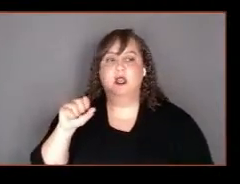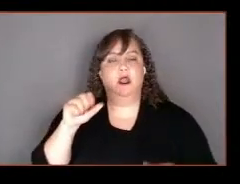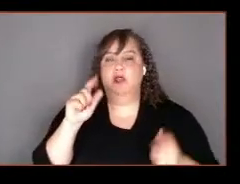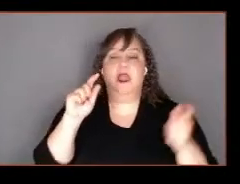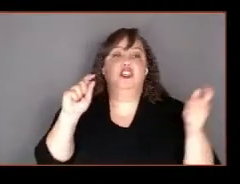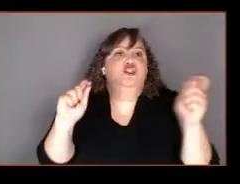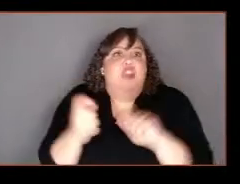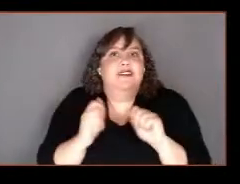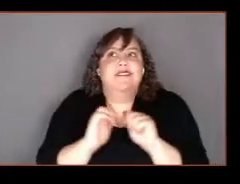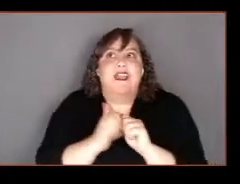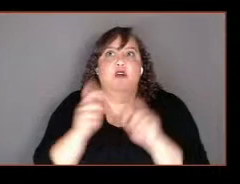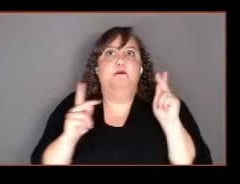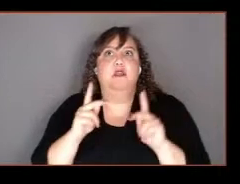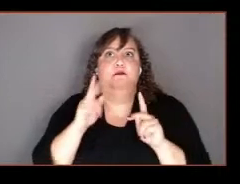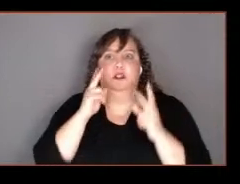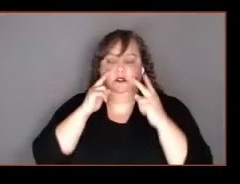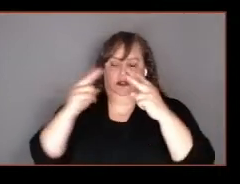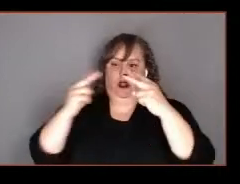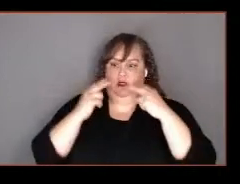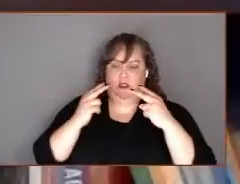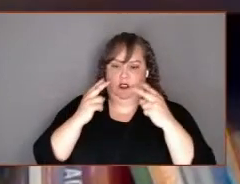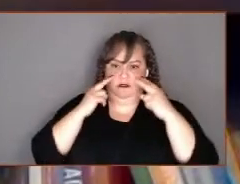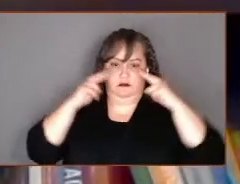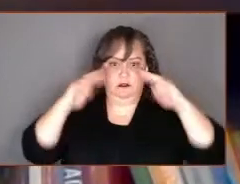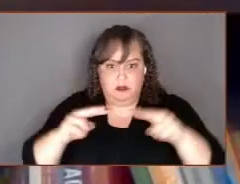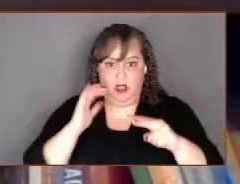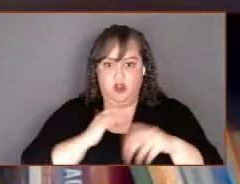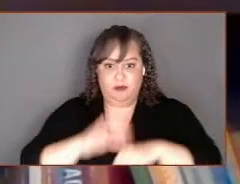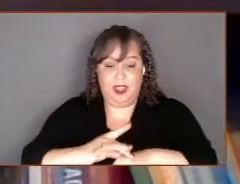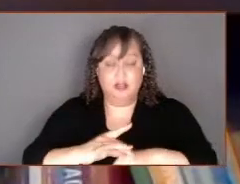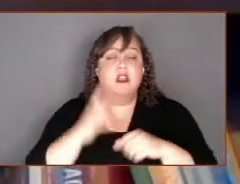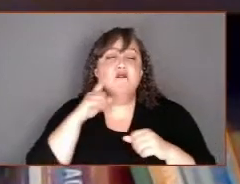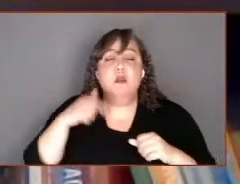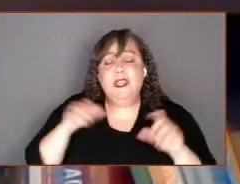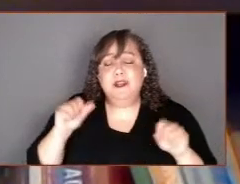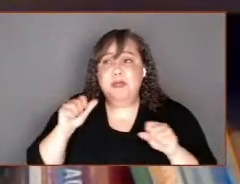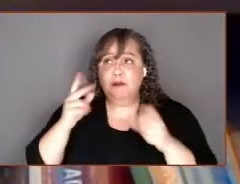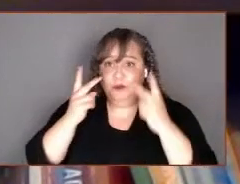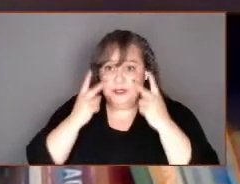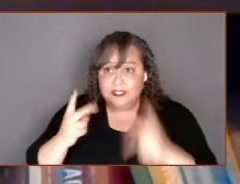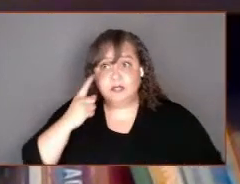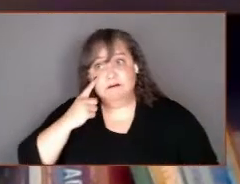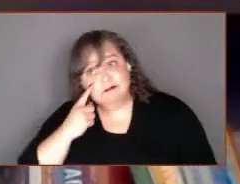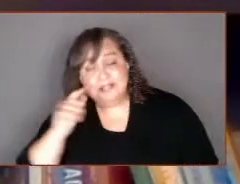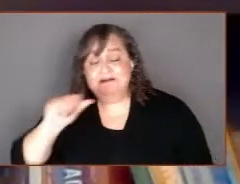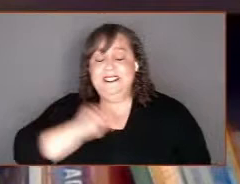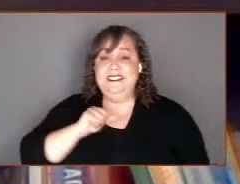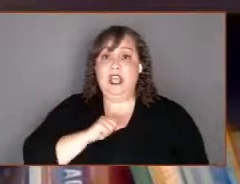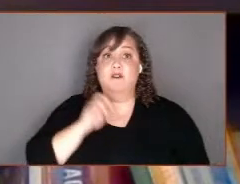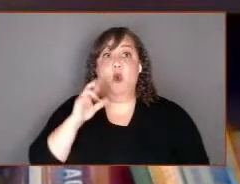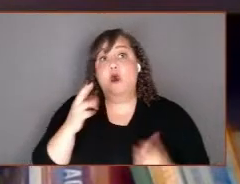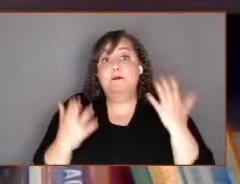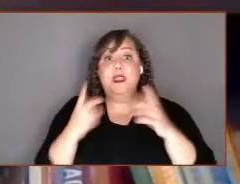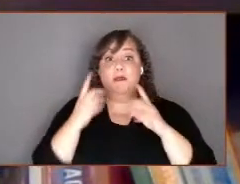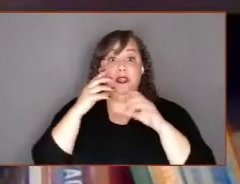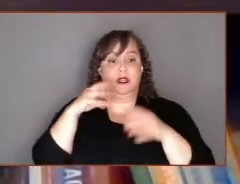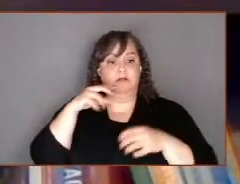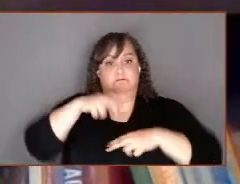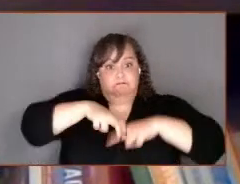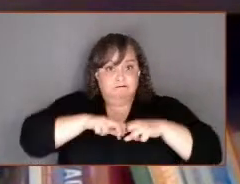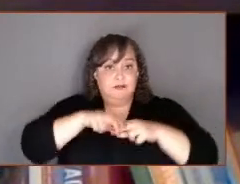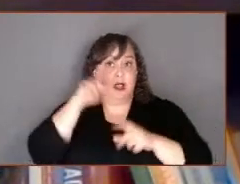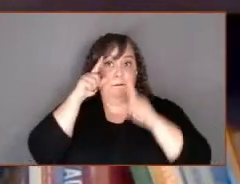themselves and when they see our planet. And so for me to be able to witness that with my own eyes, or even to be in mission control as the communicator,